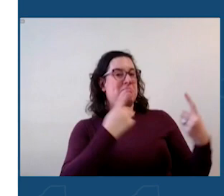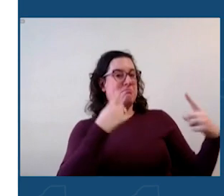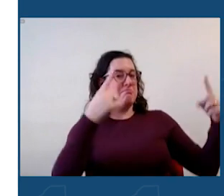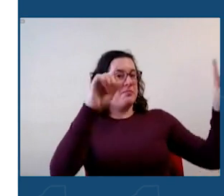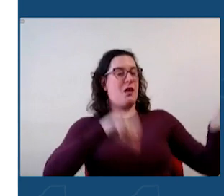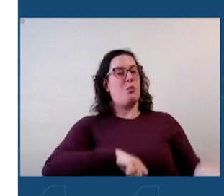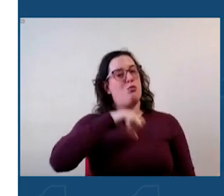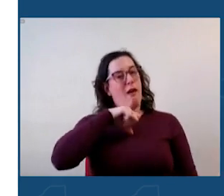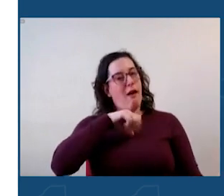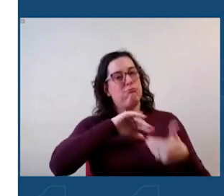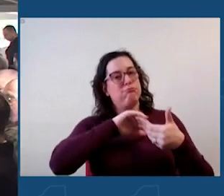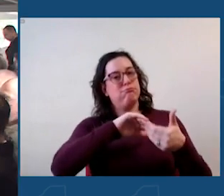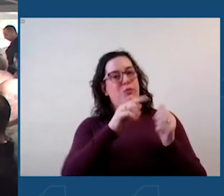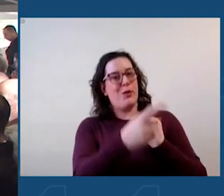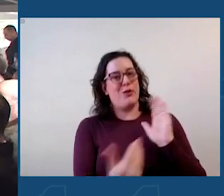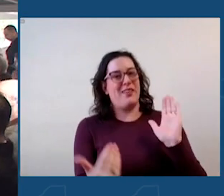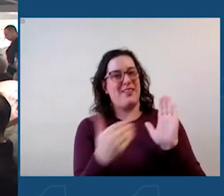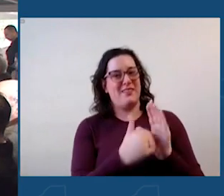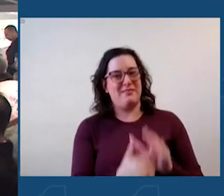with you again.